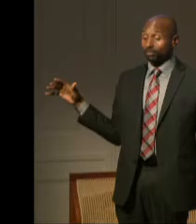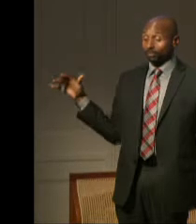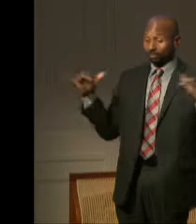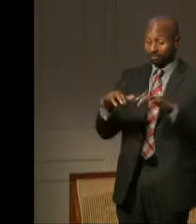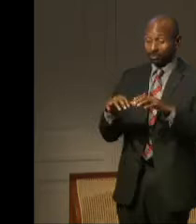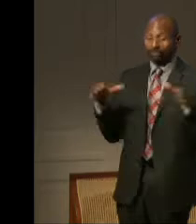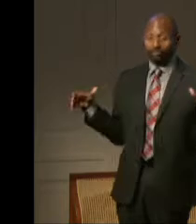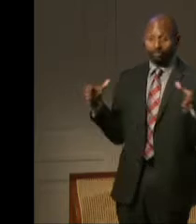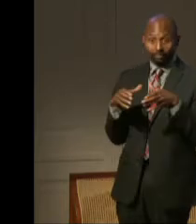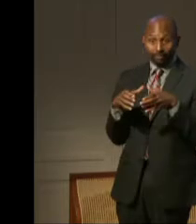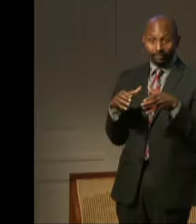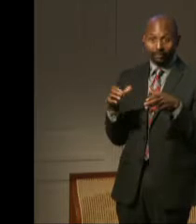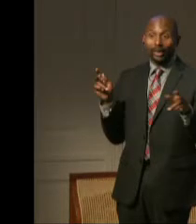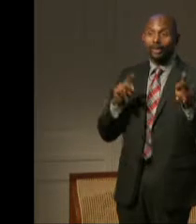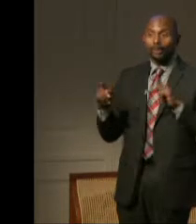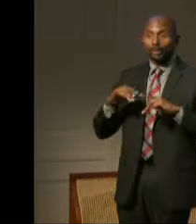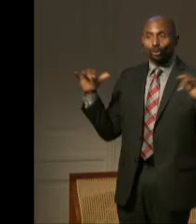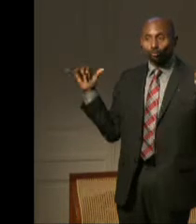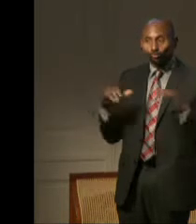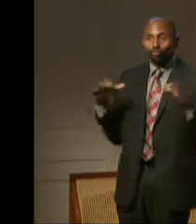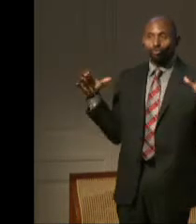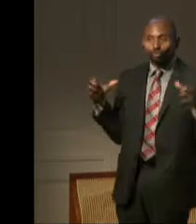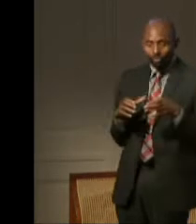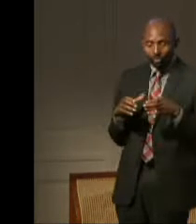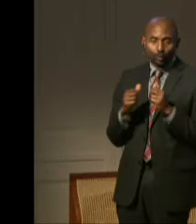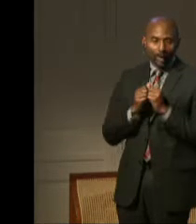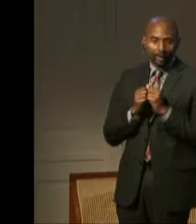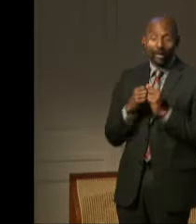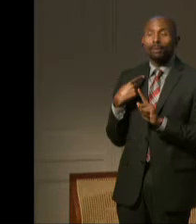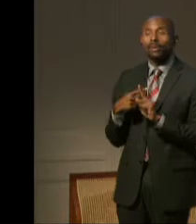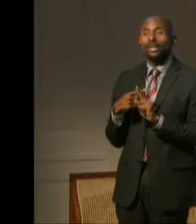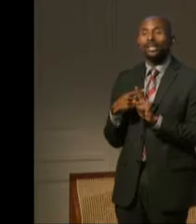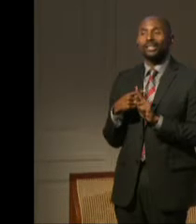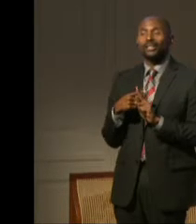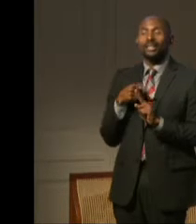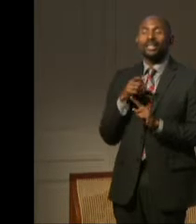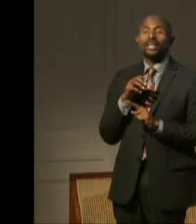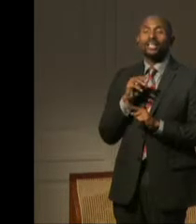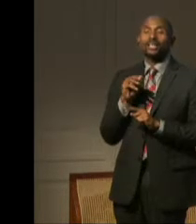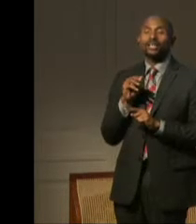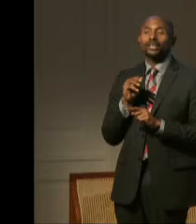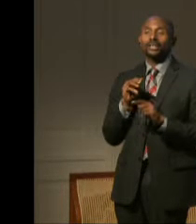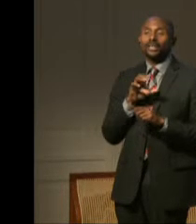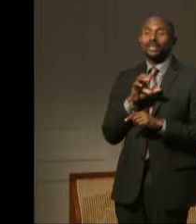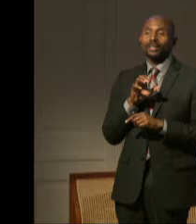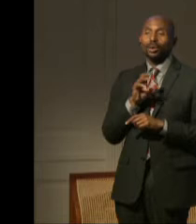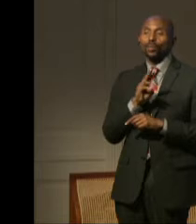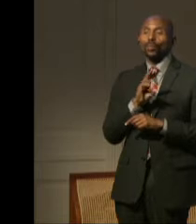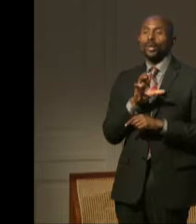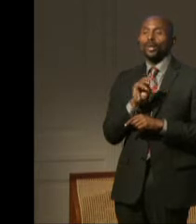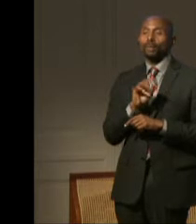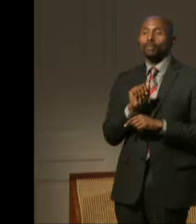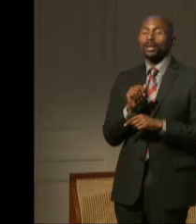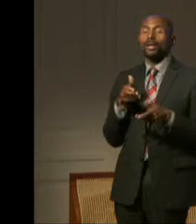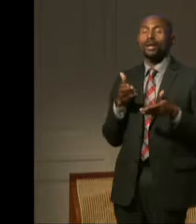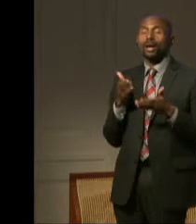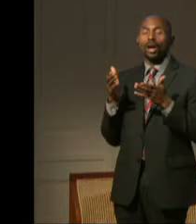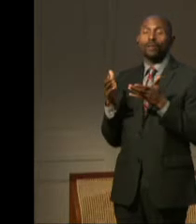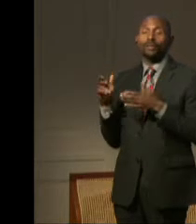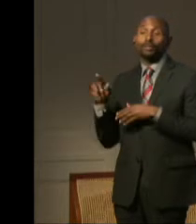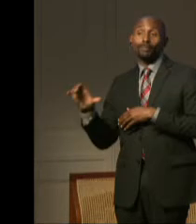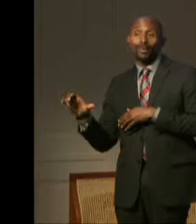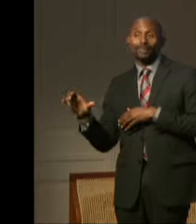bring people together, and also a public outlet. These are all things that we can offer a faculty